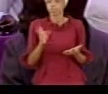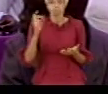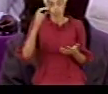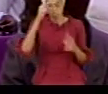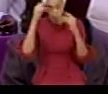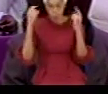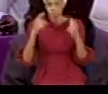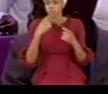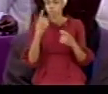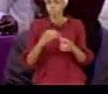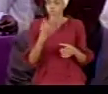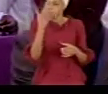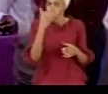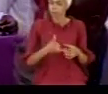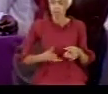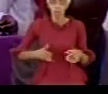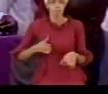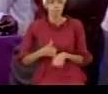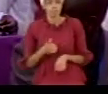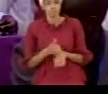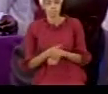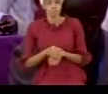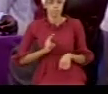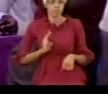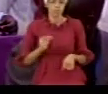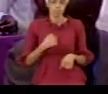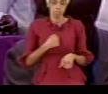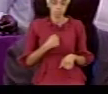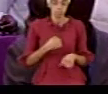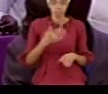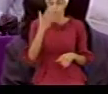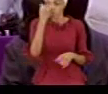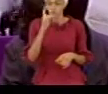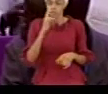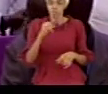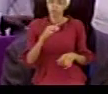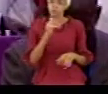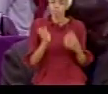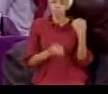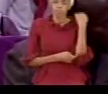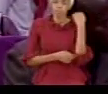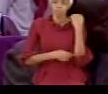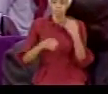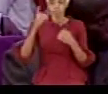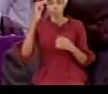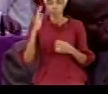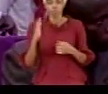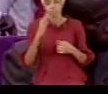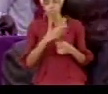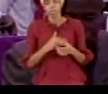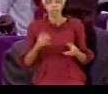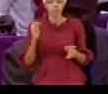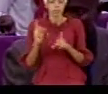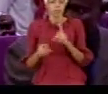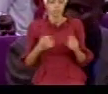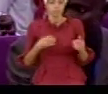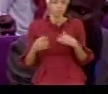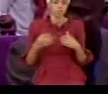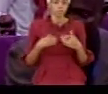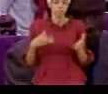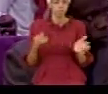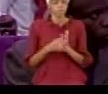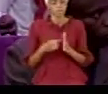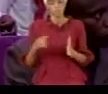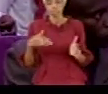Why chide ye with me? Wherefore do you tempt the Lord? And the people thirsted there for water. And people murmured against Moses